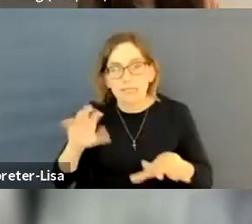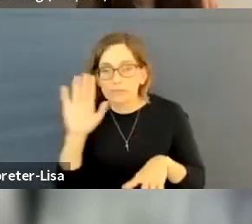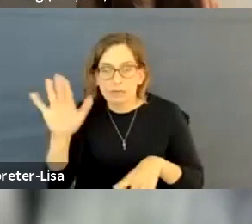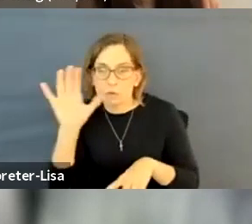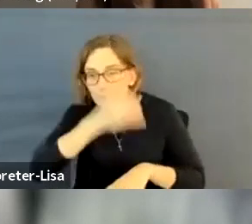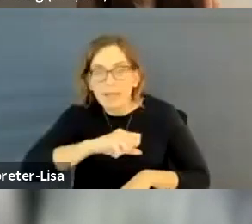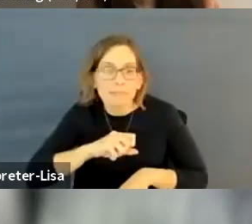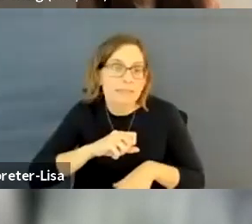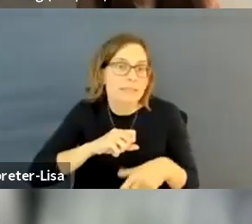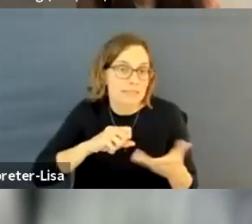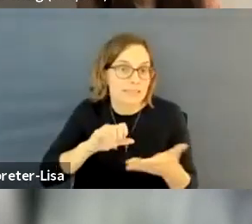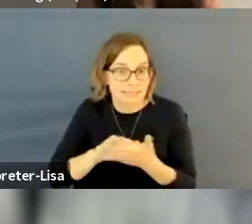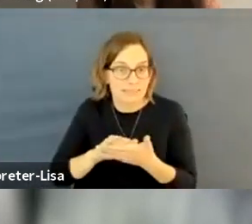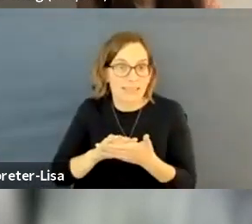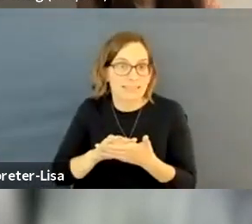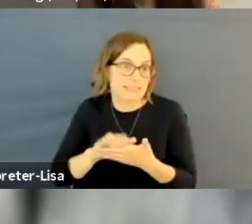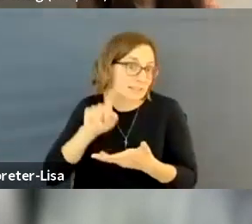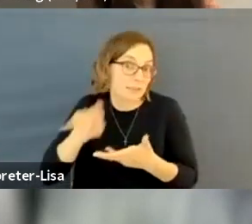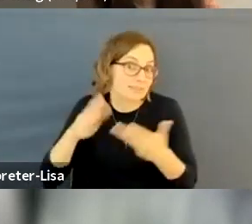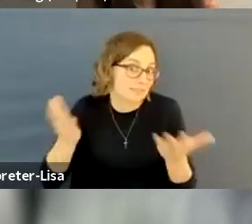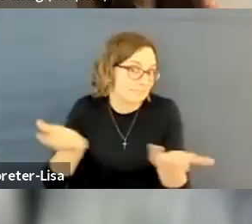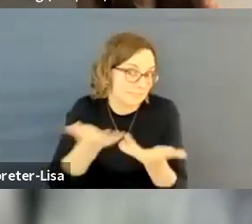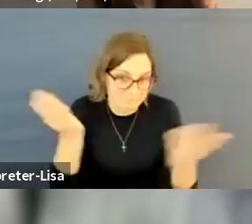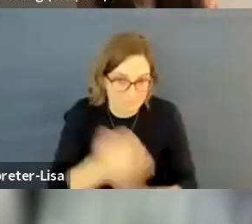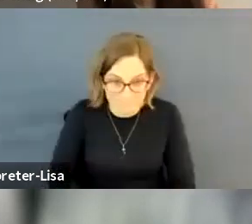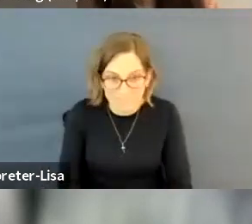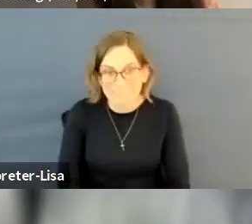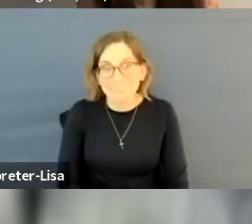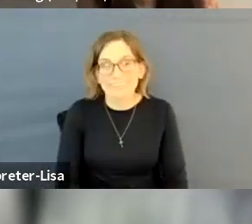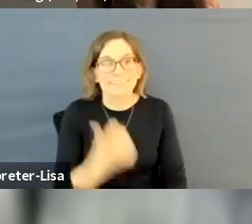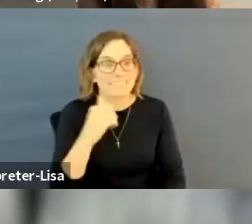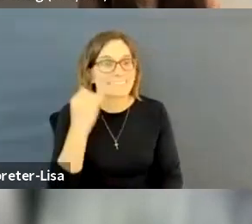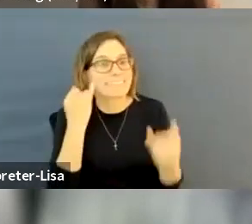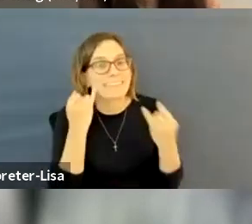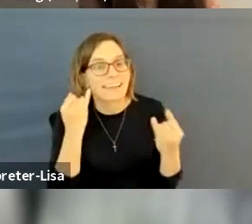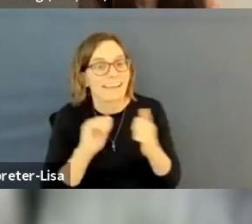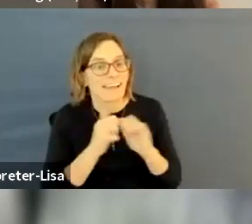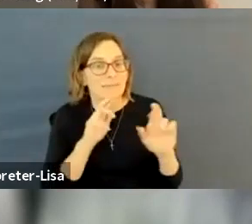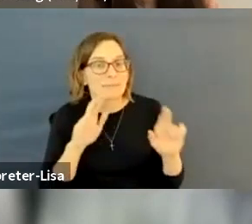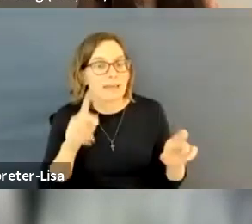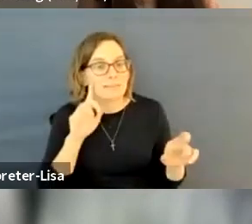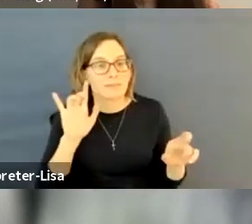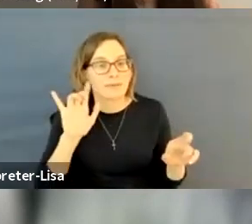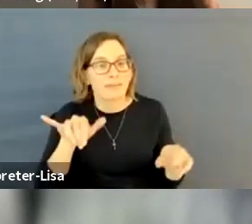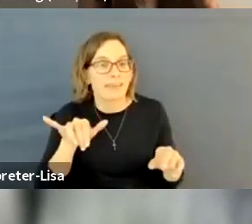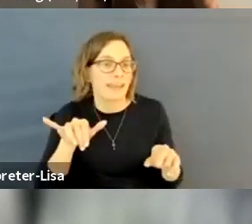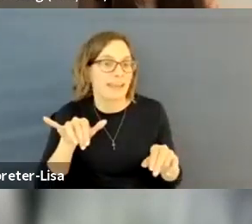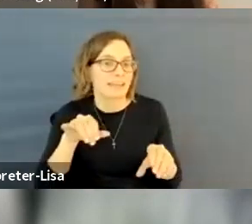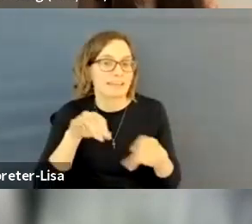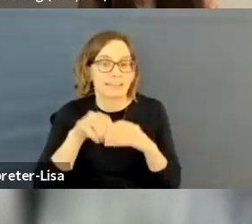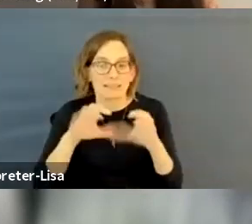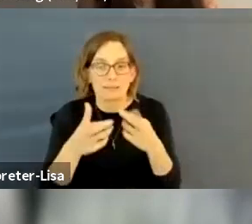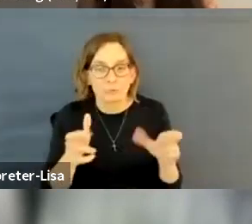hypothesis? That's the question I want to pose. Anybody have an idea about how you might respond to Monika?